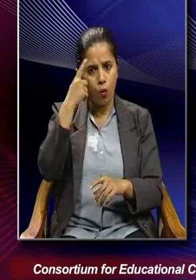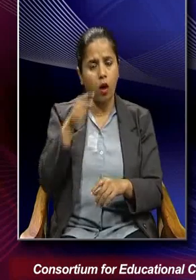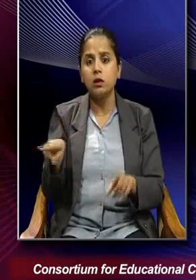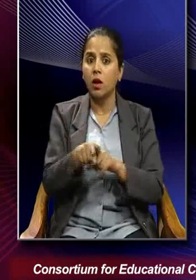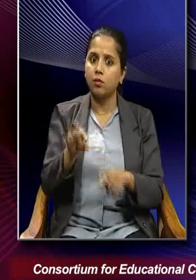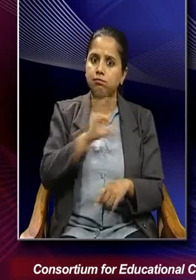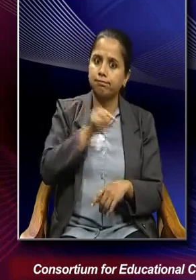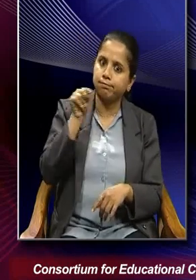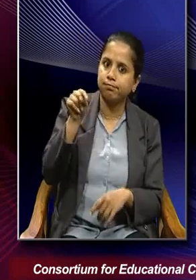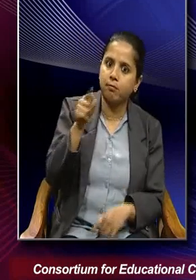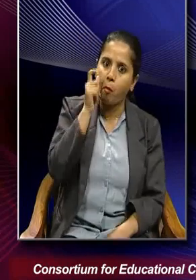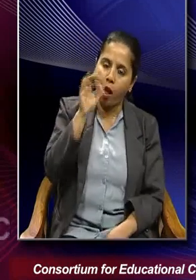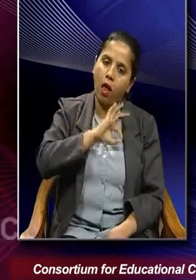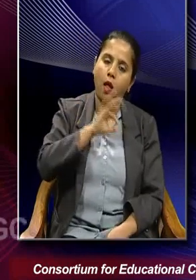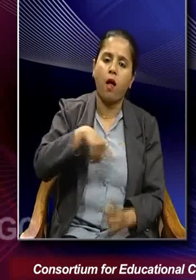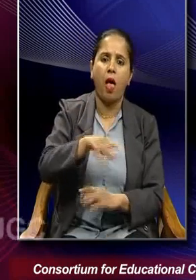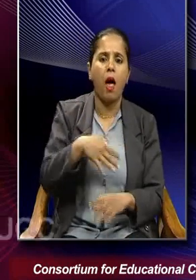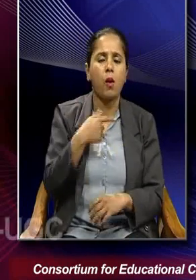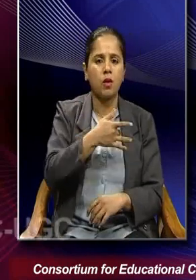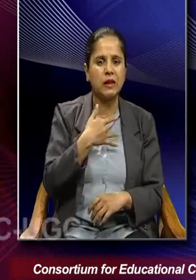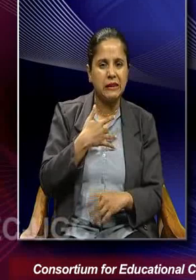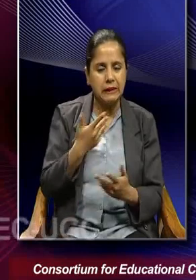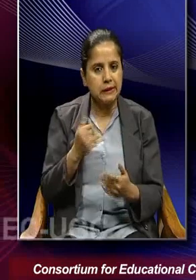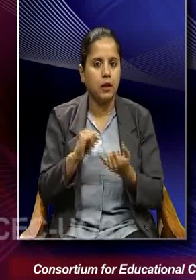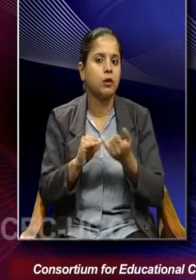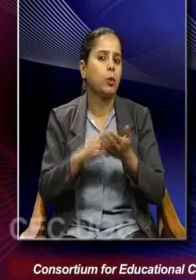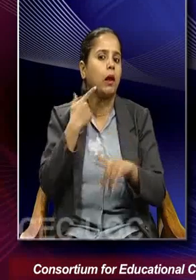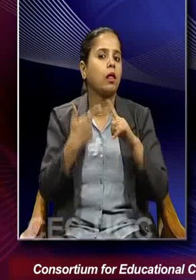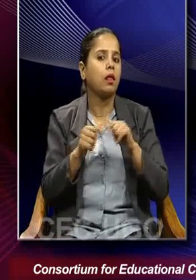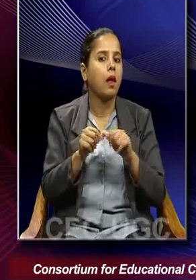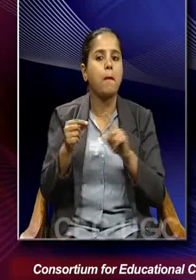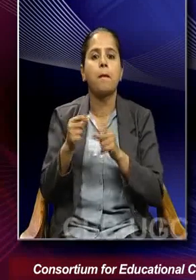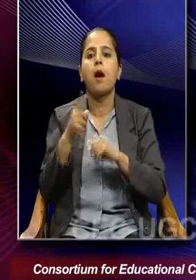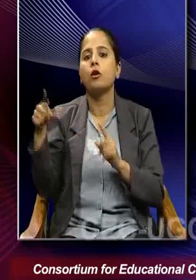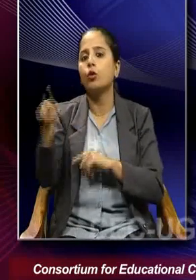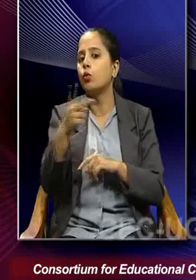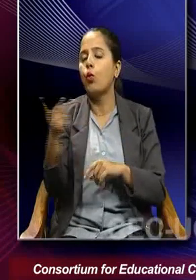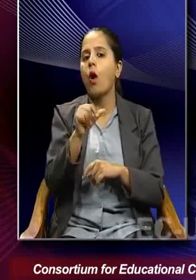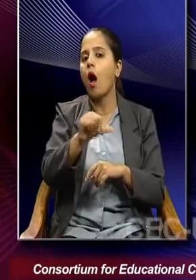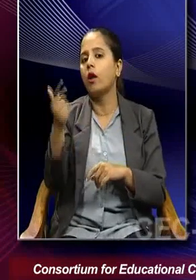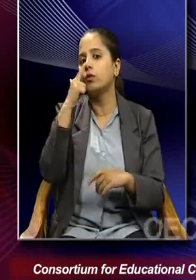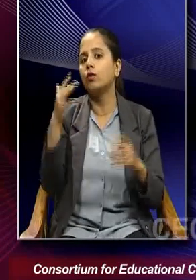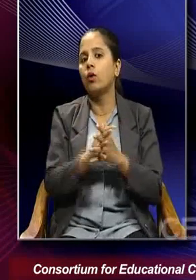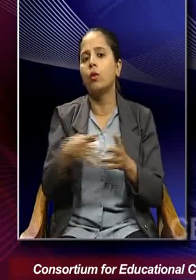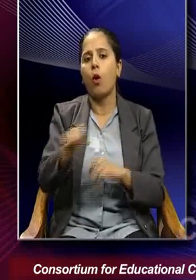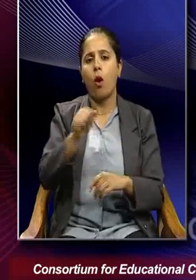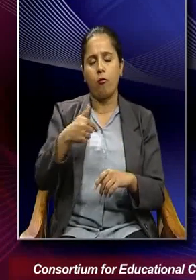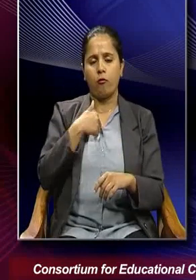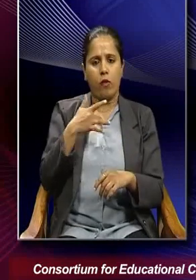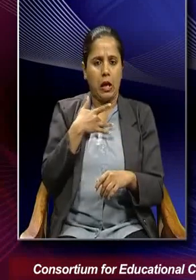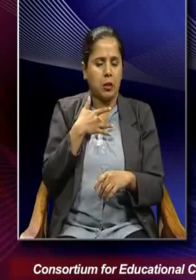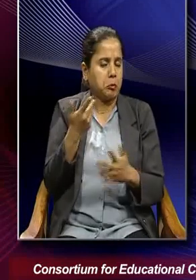man, and how the guilt of Smita Patil, who was playing the other woman, and her own security in that